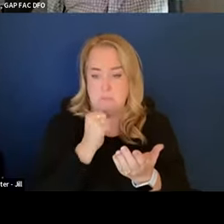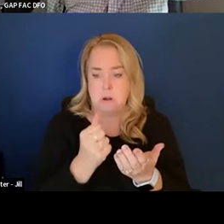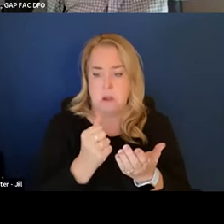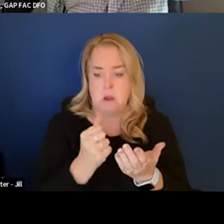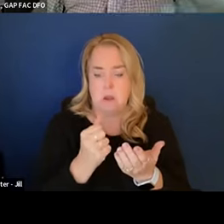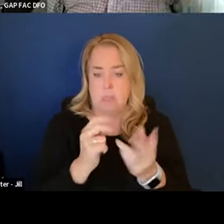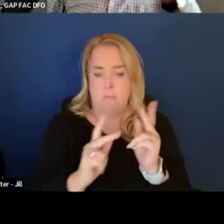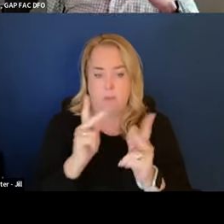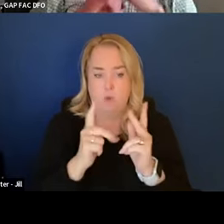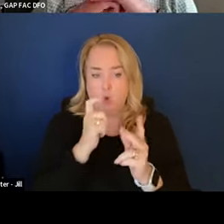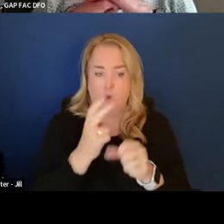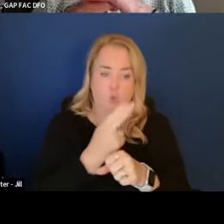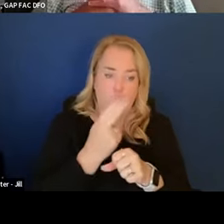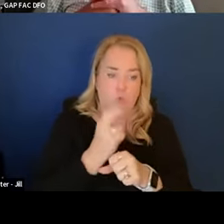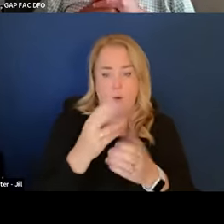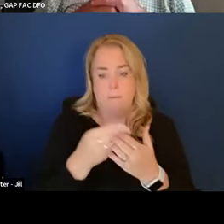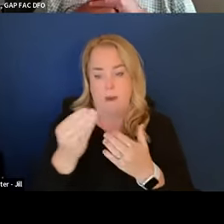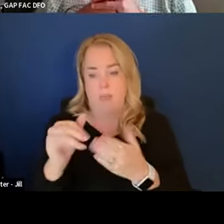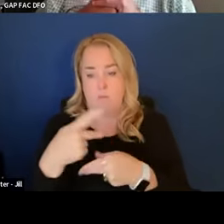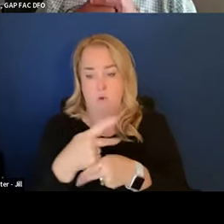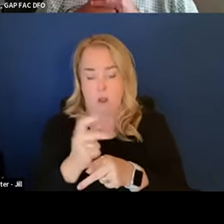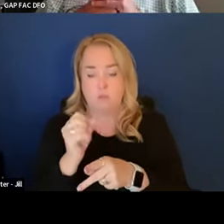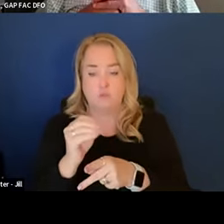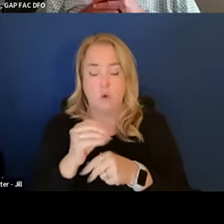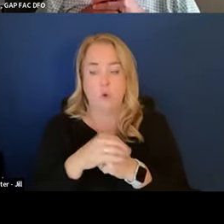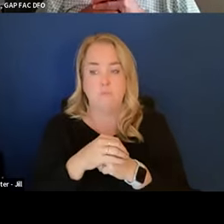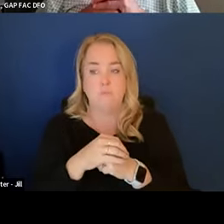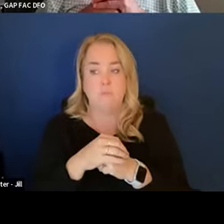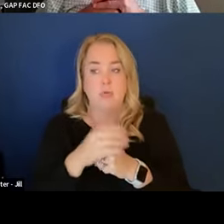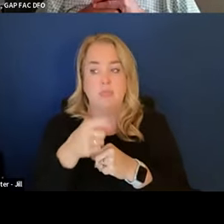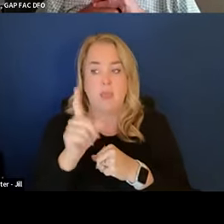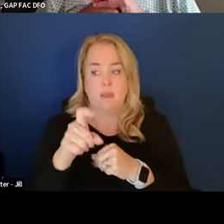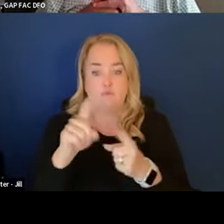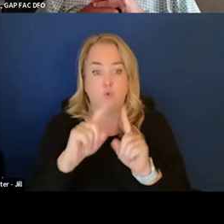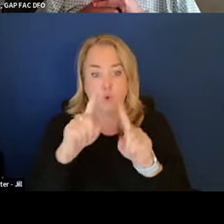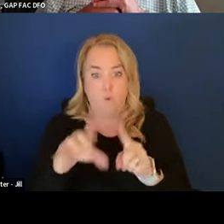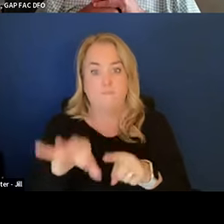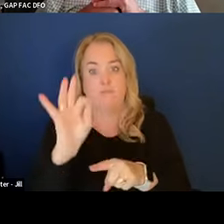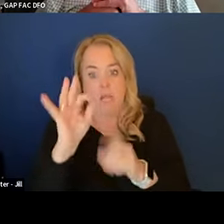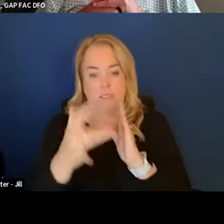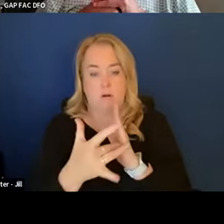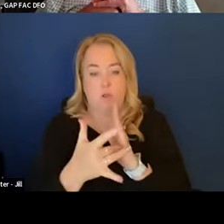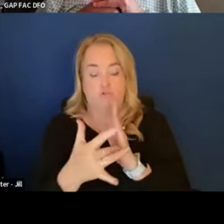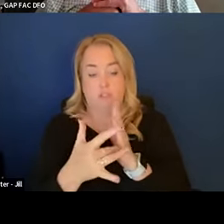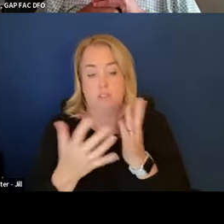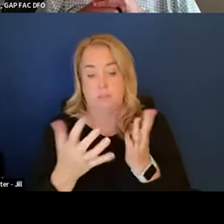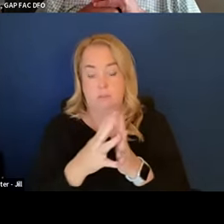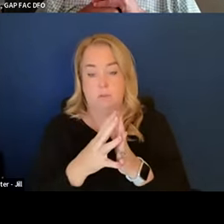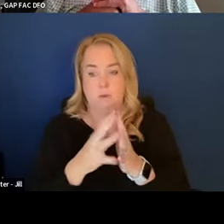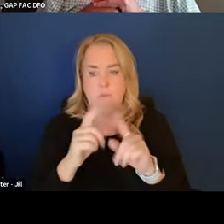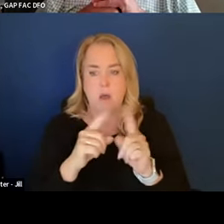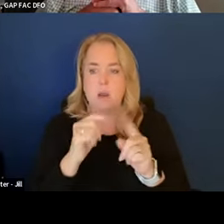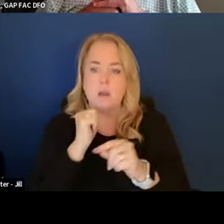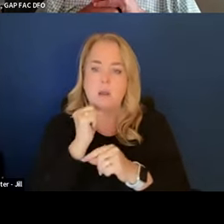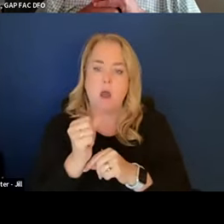people who would be using or buying this product. But so their incentive is to go and find technology. But they're not